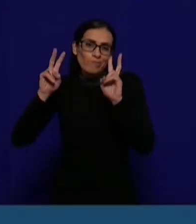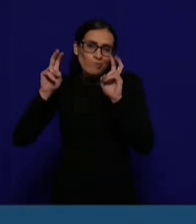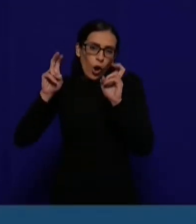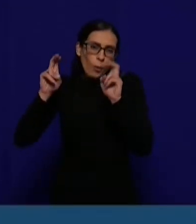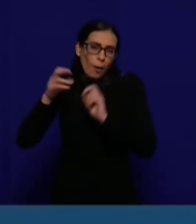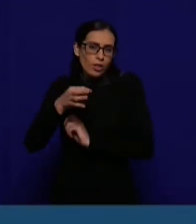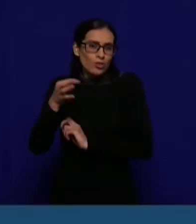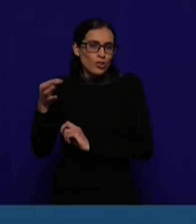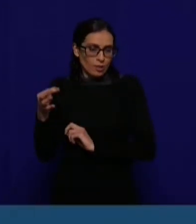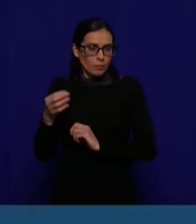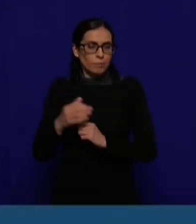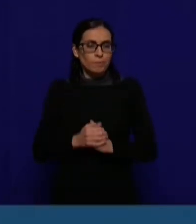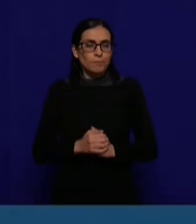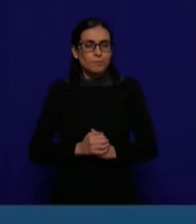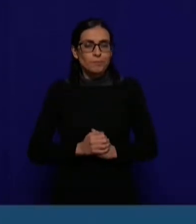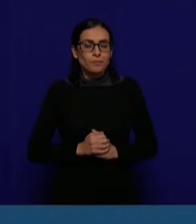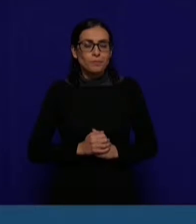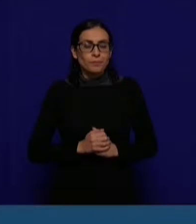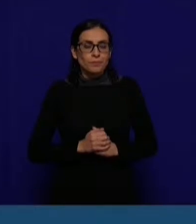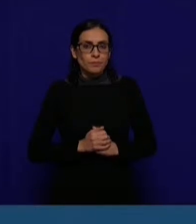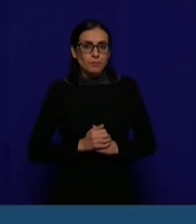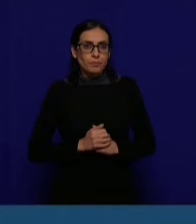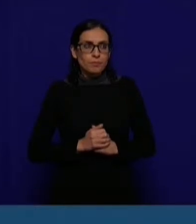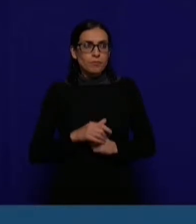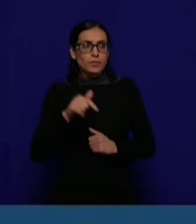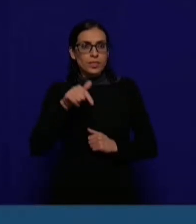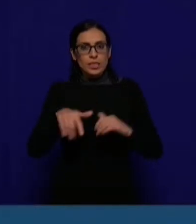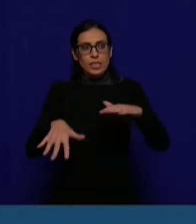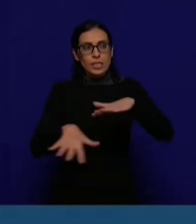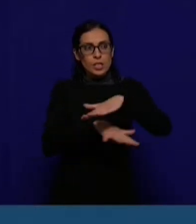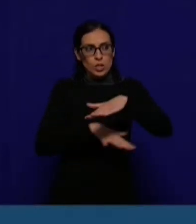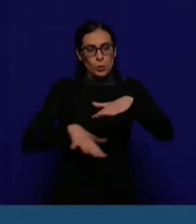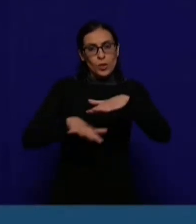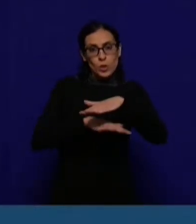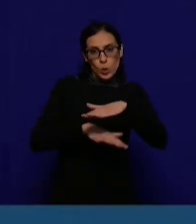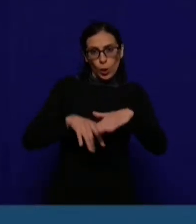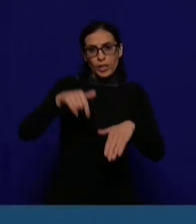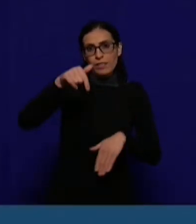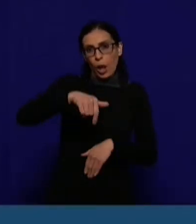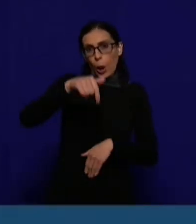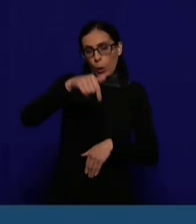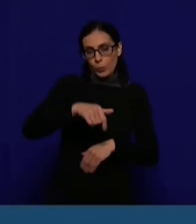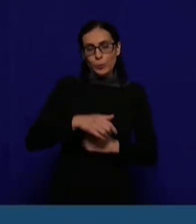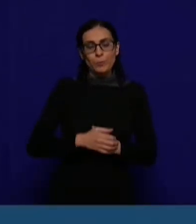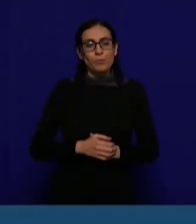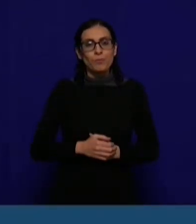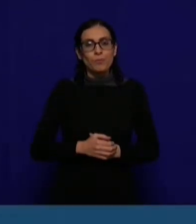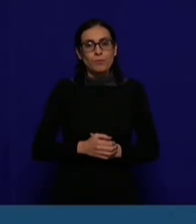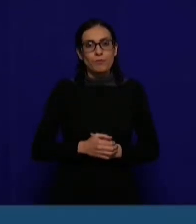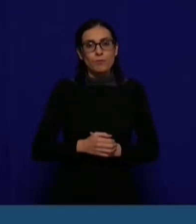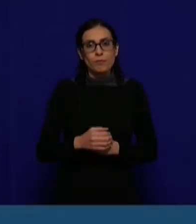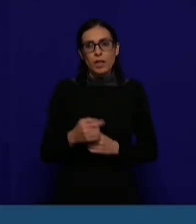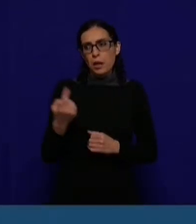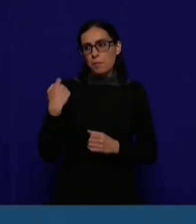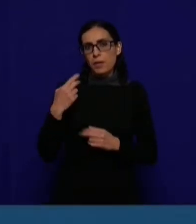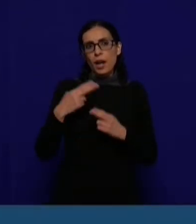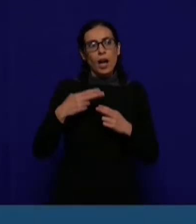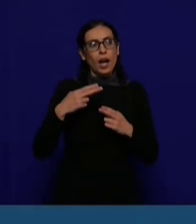tal-COVID. Din hija s-sitwazzjoni tal-każijiet li għandna. Il-bieraħ